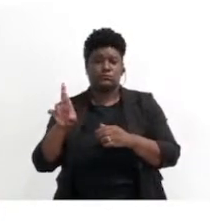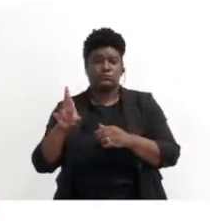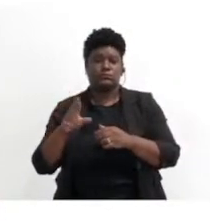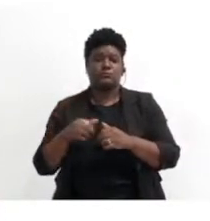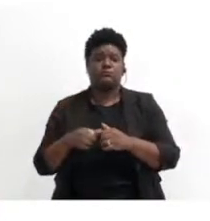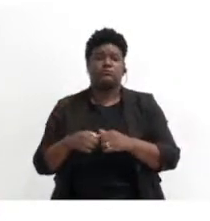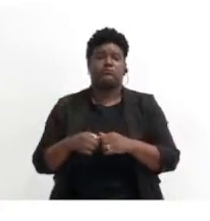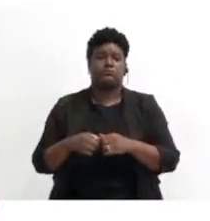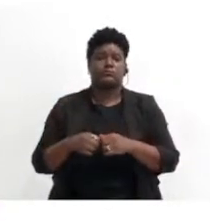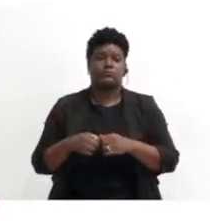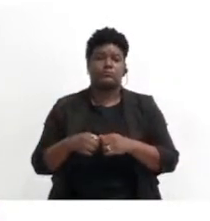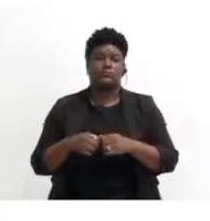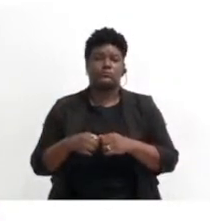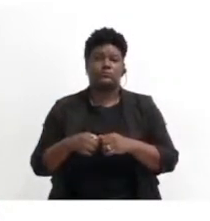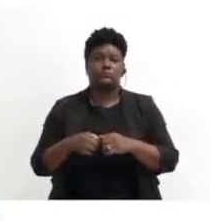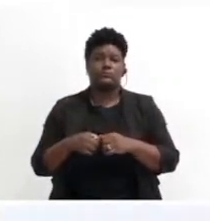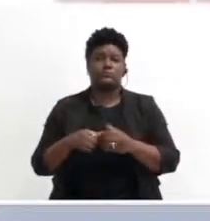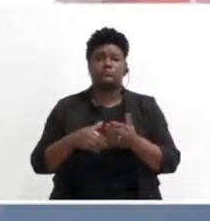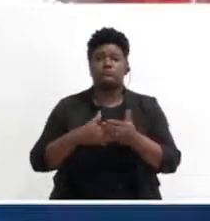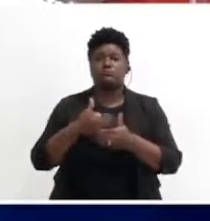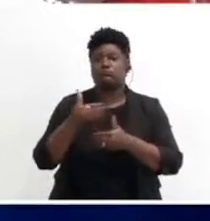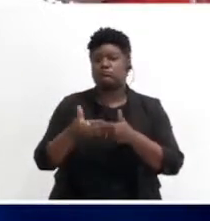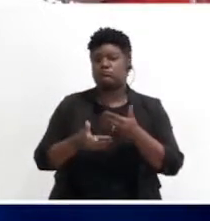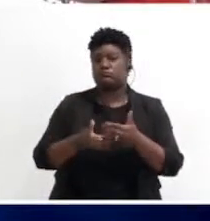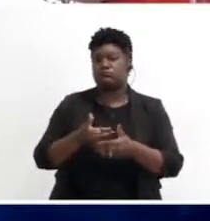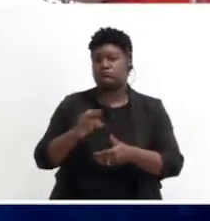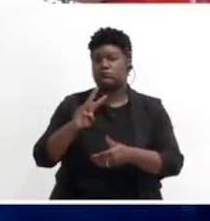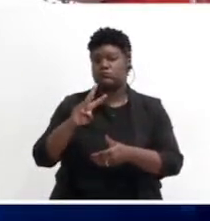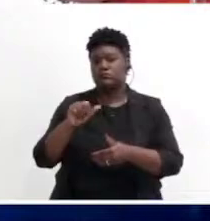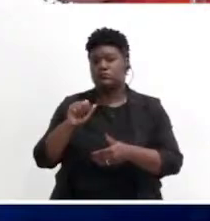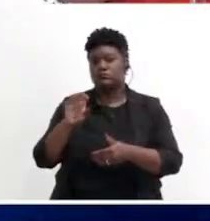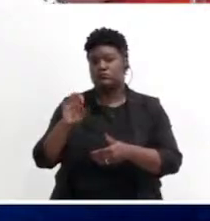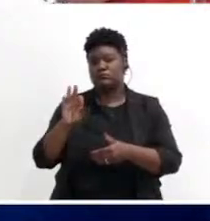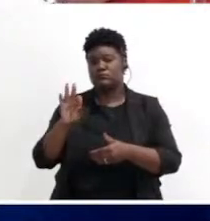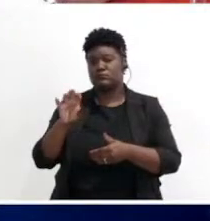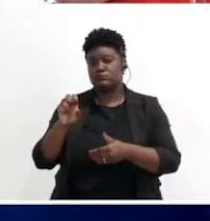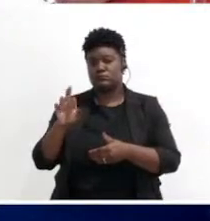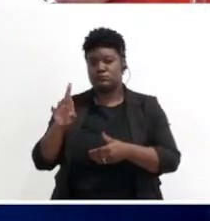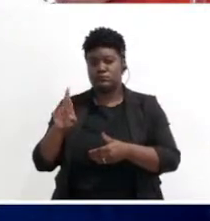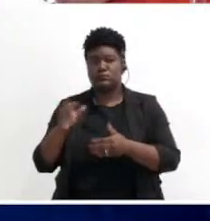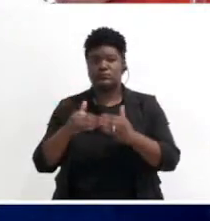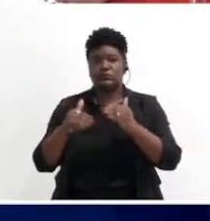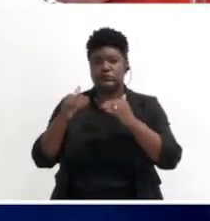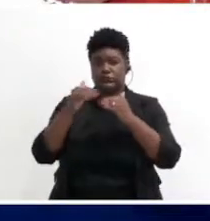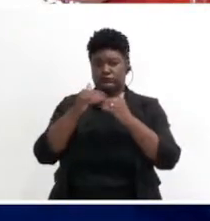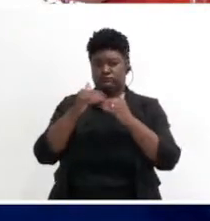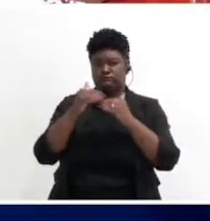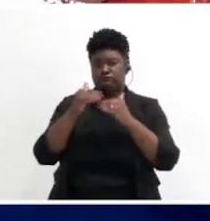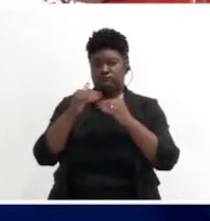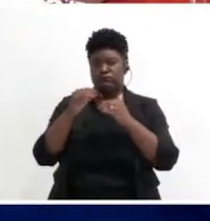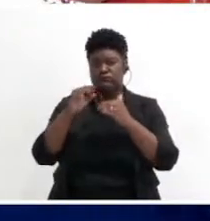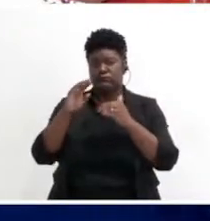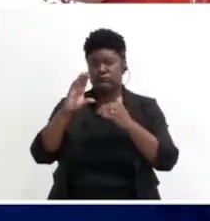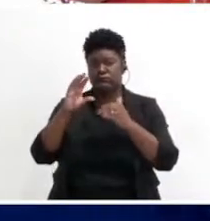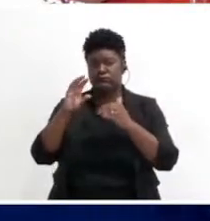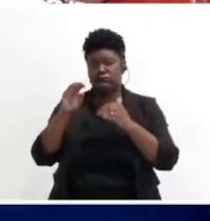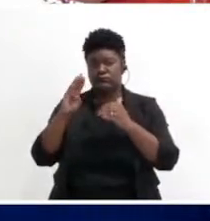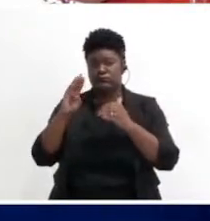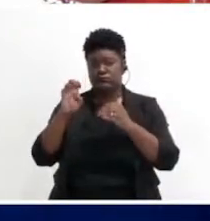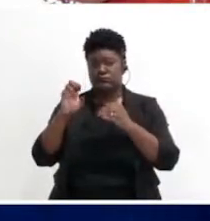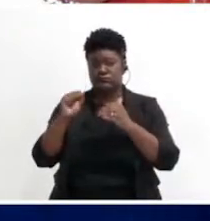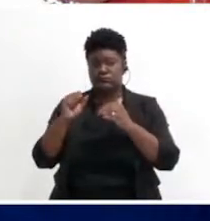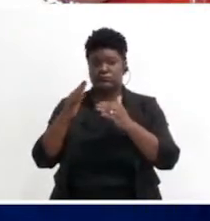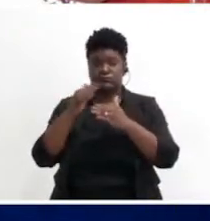the wafers processed such that the level of the copper is just below the surface of the oxide. So specialized